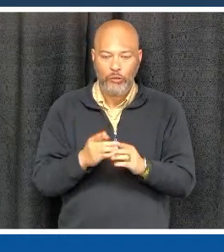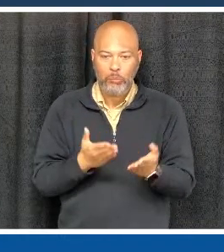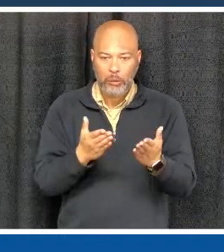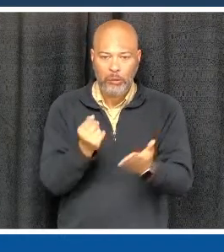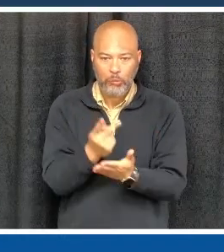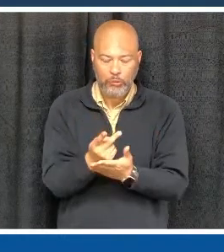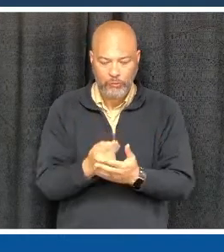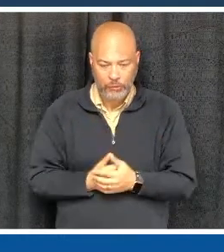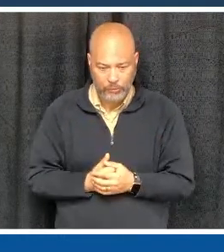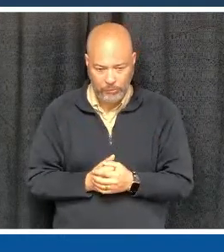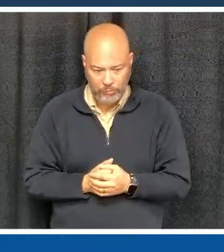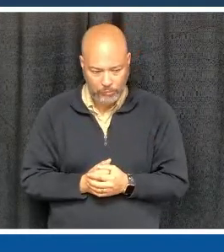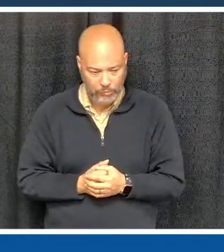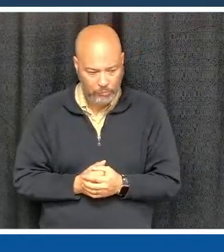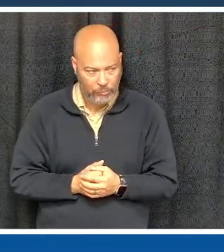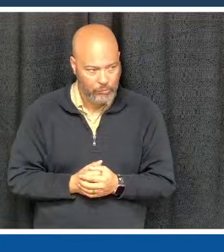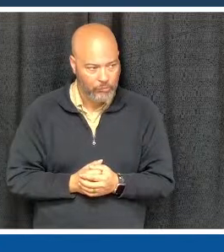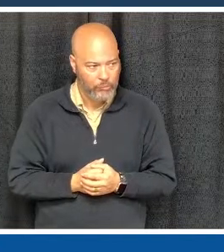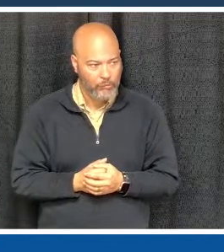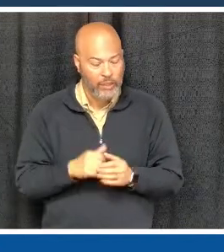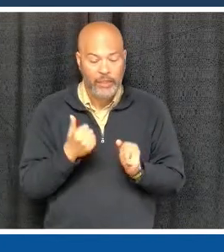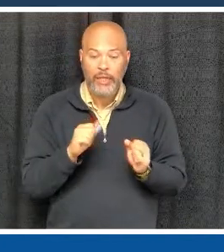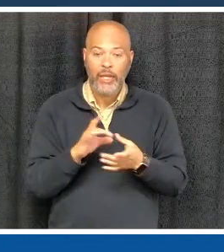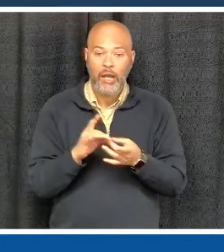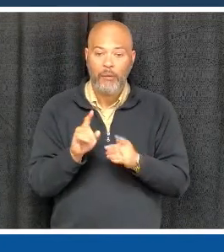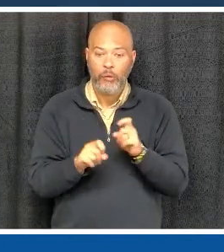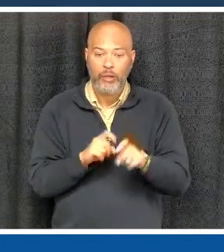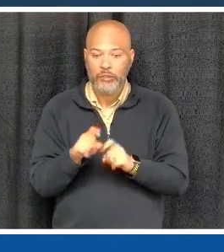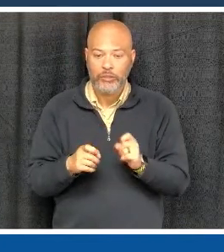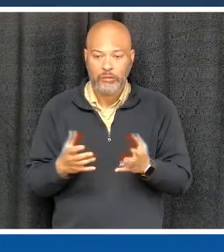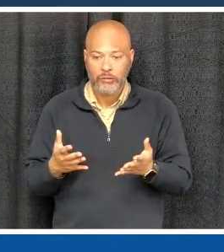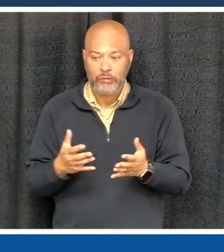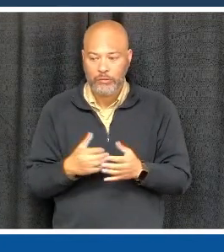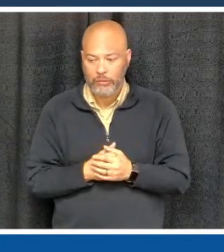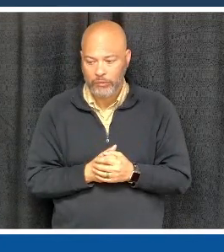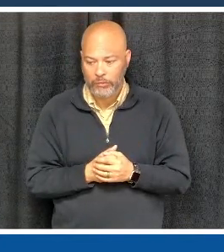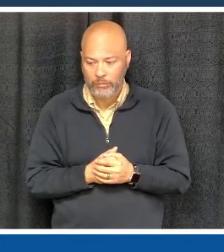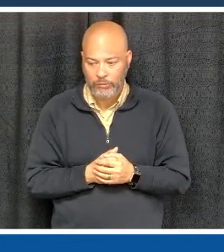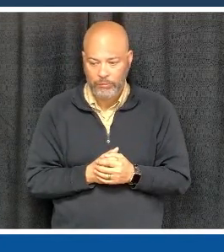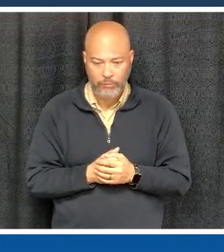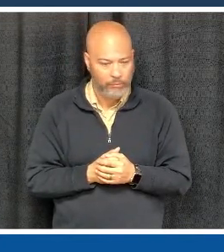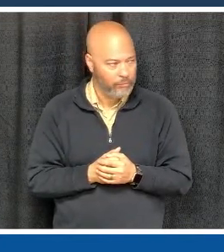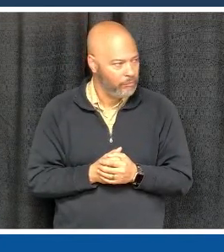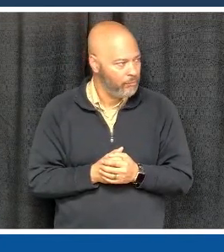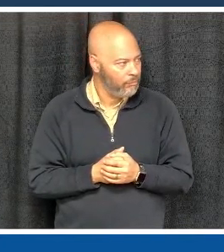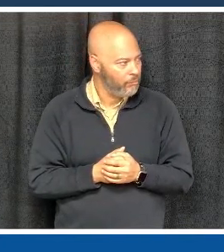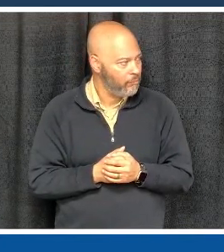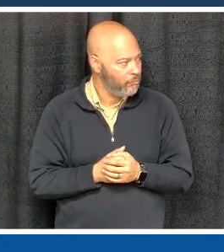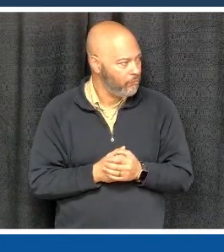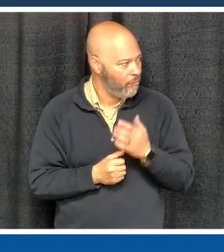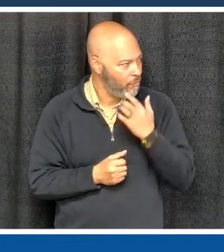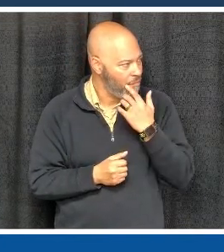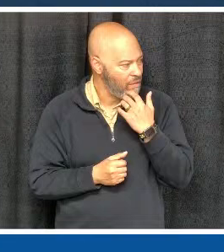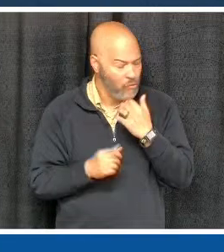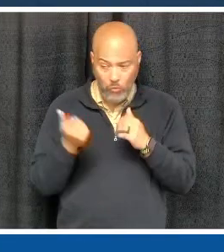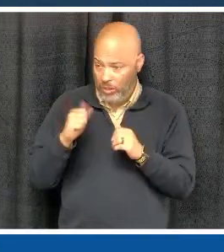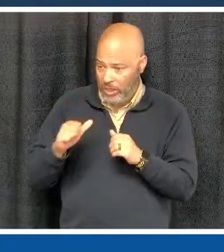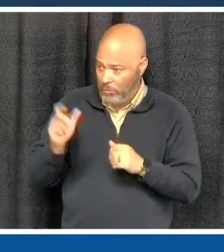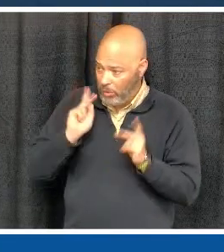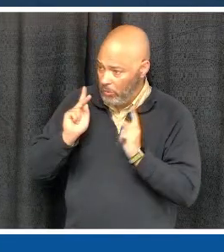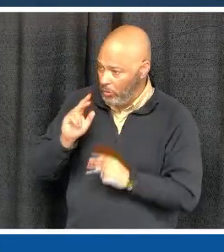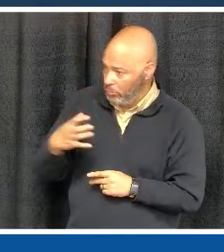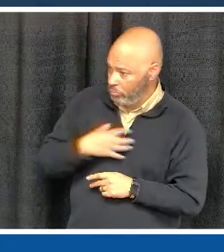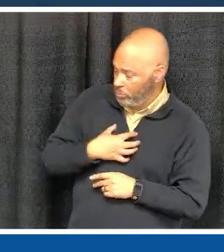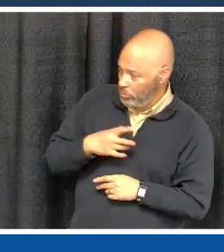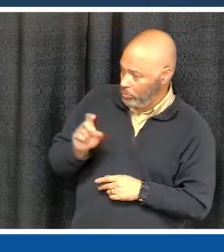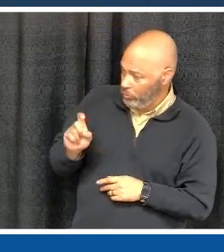approval. Thank you, Mr. Tyndall. Any comment or question? Councilperson Smith, you're recognized. Were there any oppositions from any